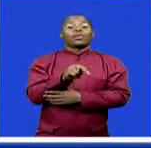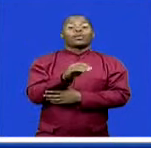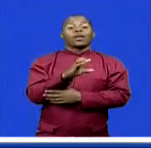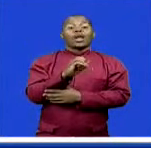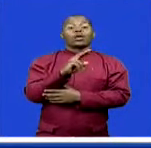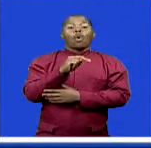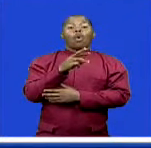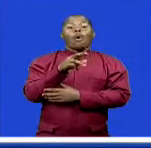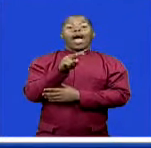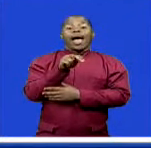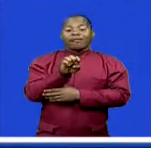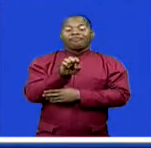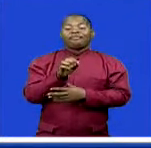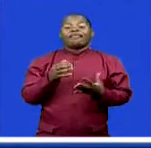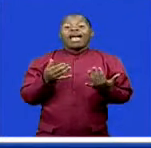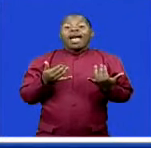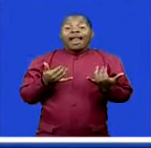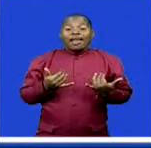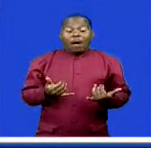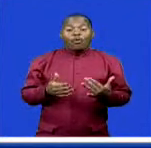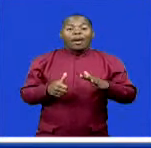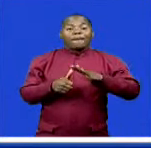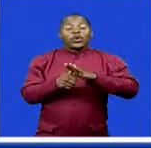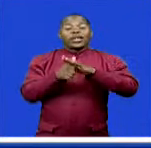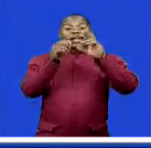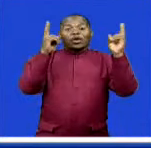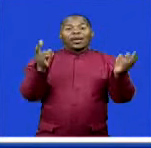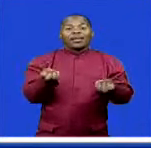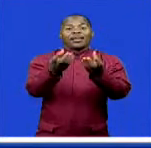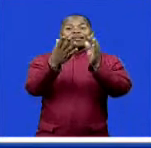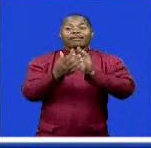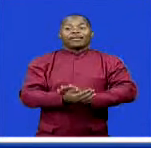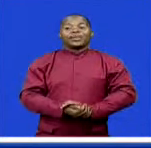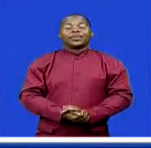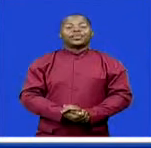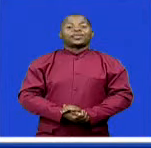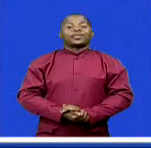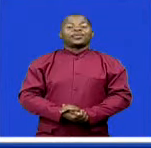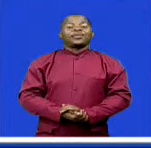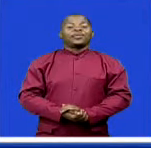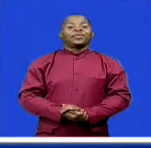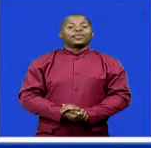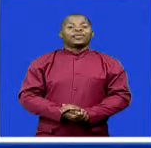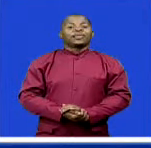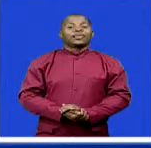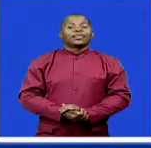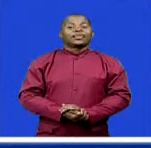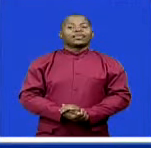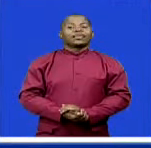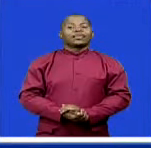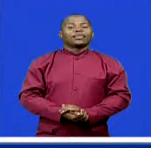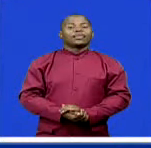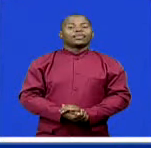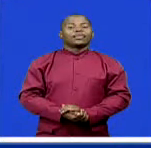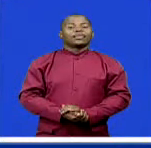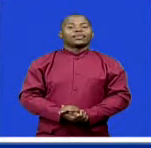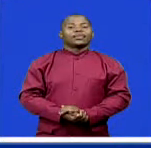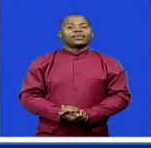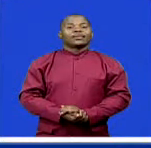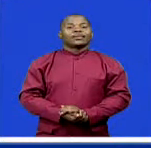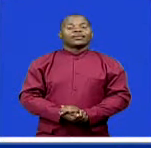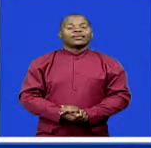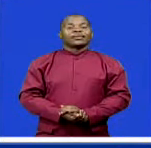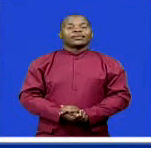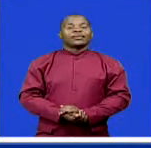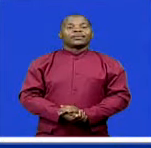alongside Zamanzi Manze. Thank you so much for choosing to stay with us. We're coming to you live from our Hospital Hill studios in Mbabane, and these are your top stories